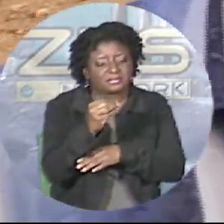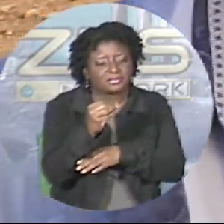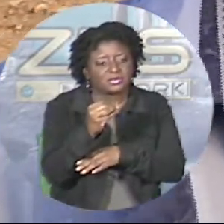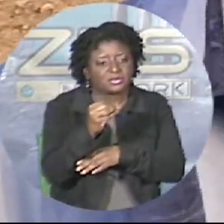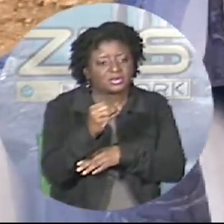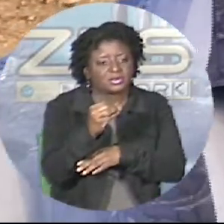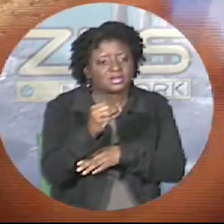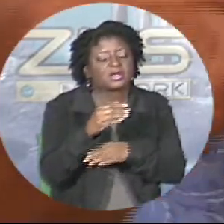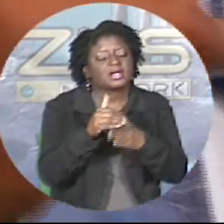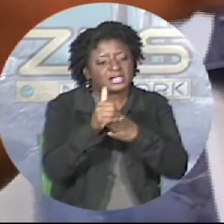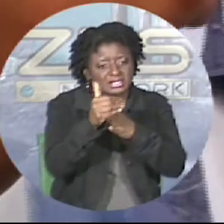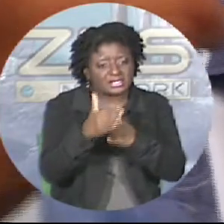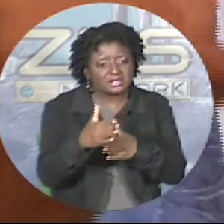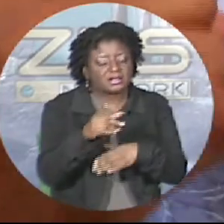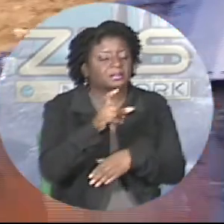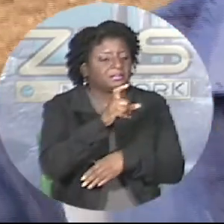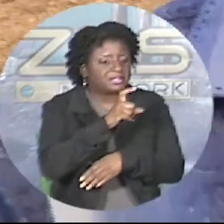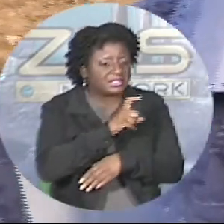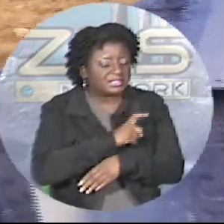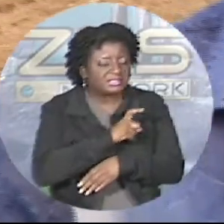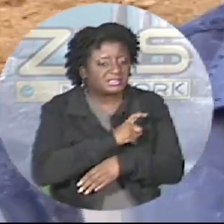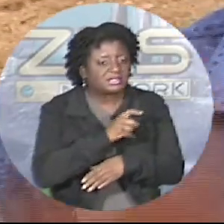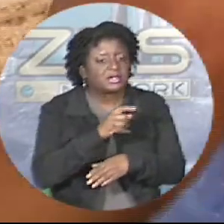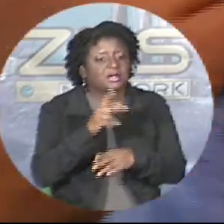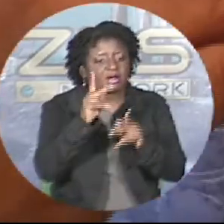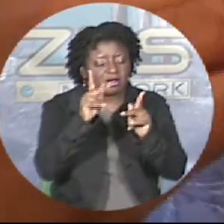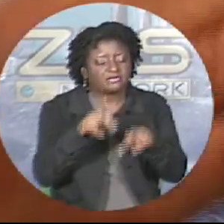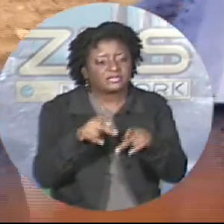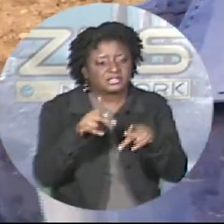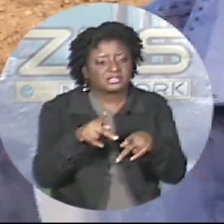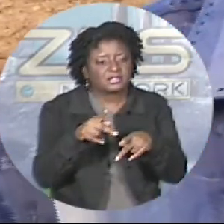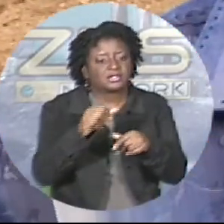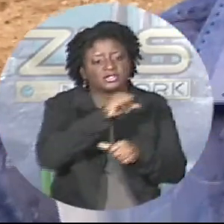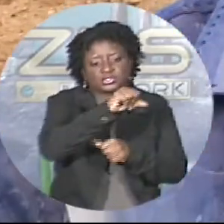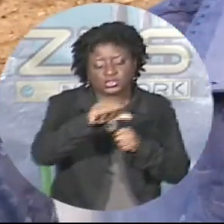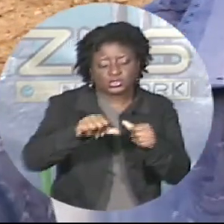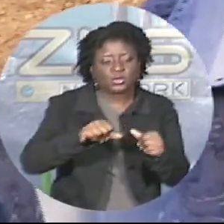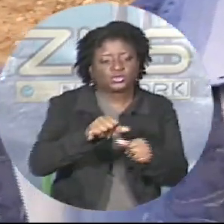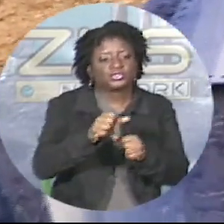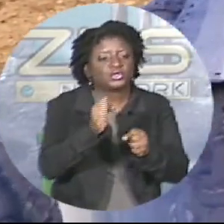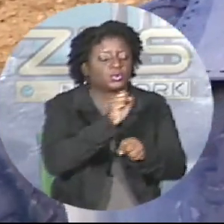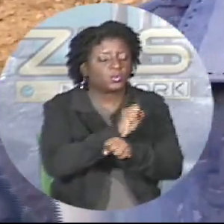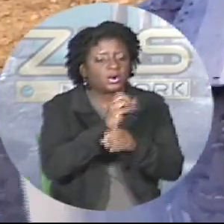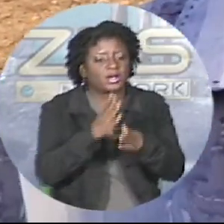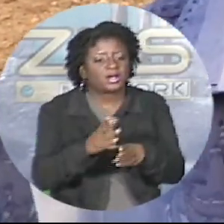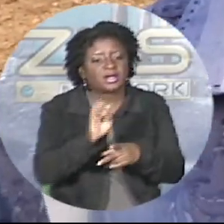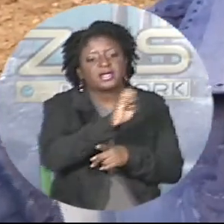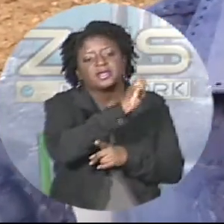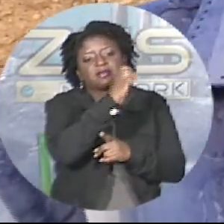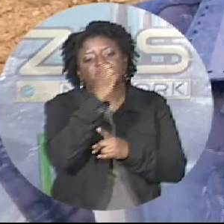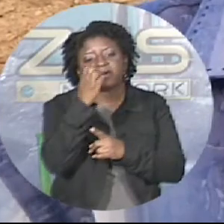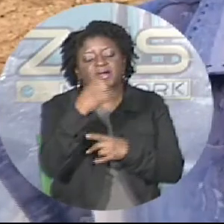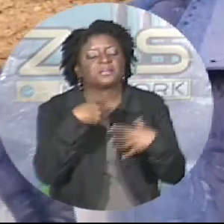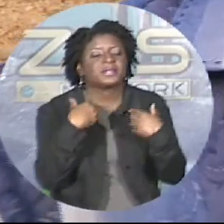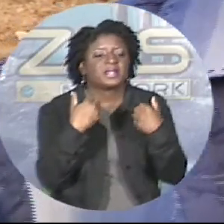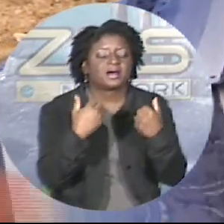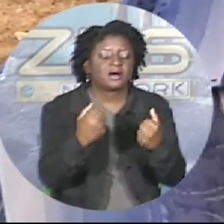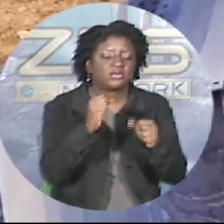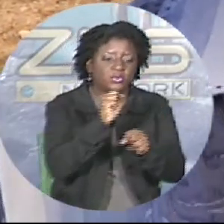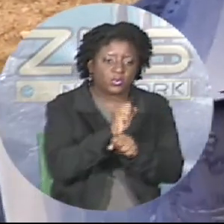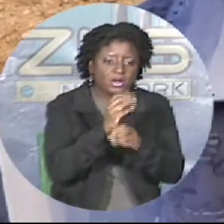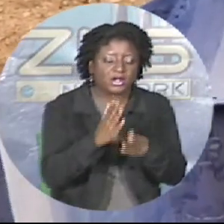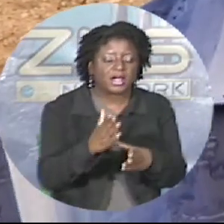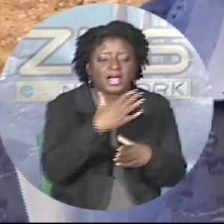a police officer, a social worker, an environmental health worker, and whatever else we need. And